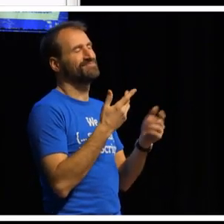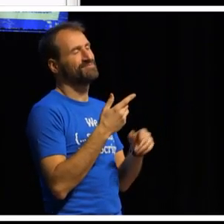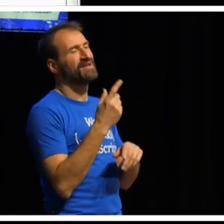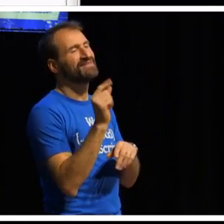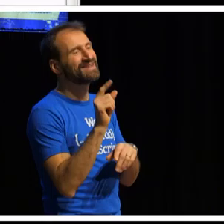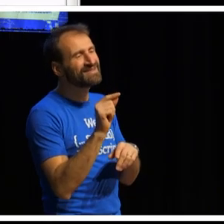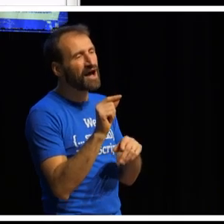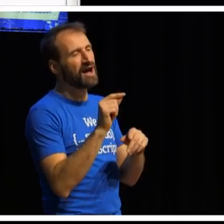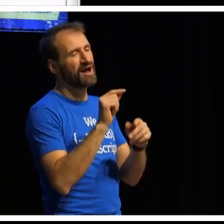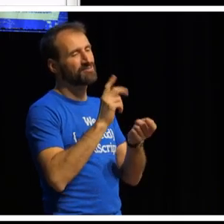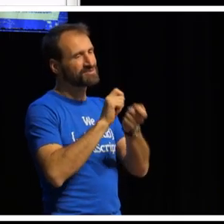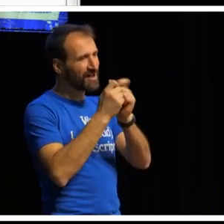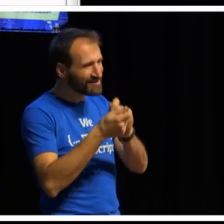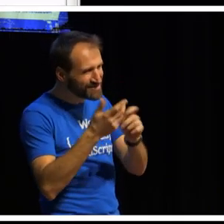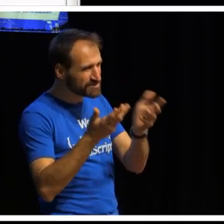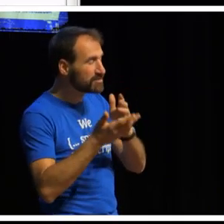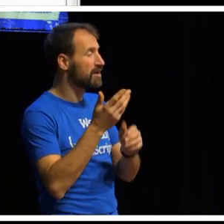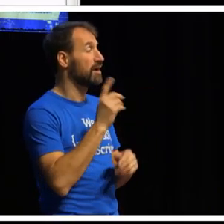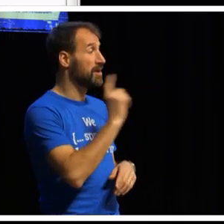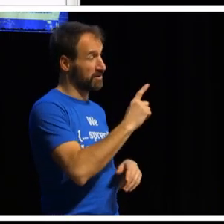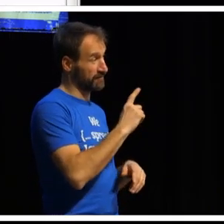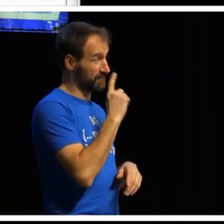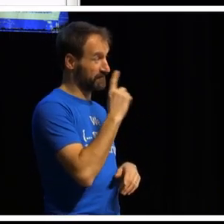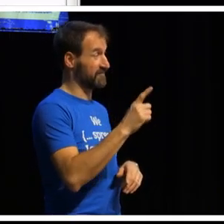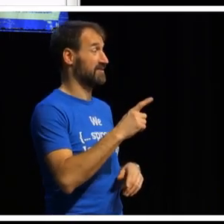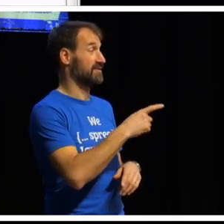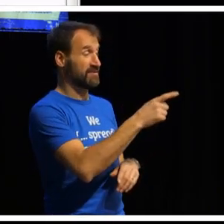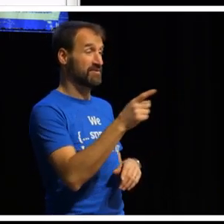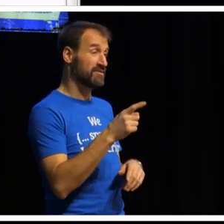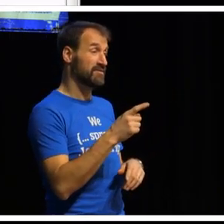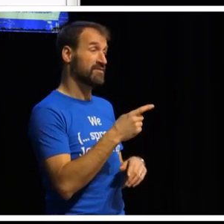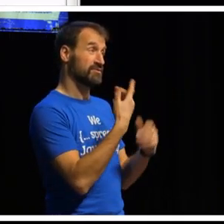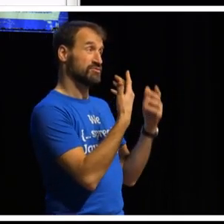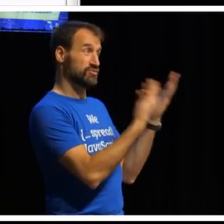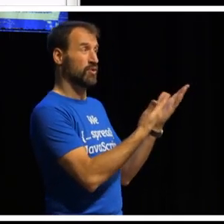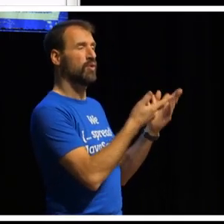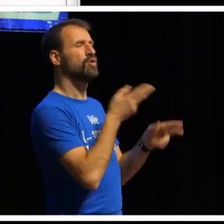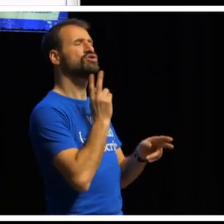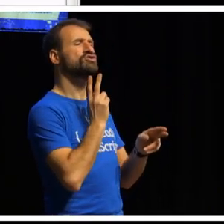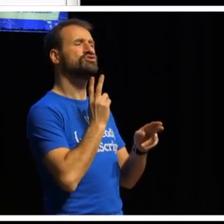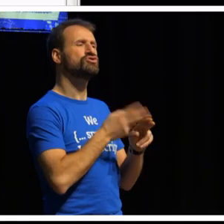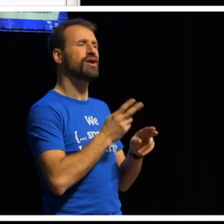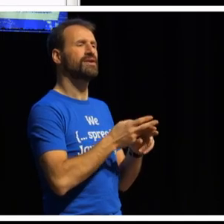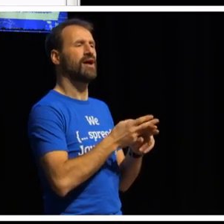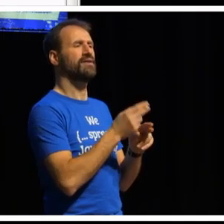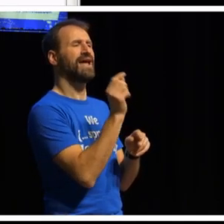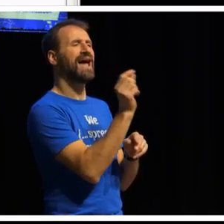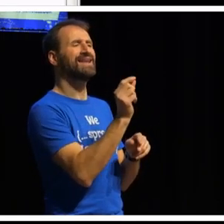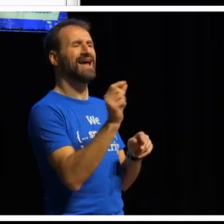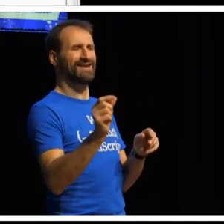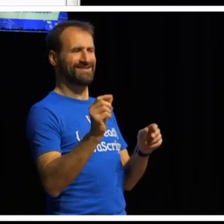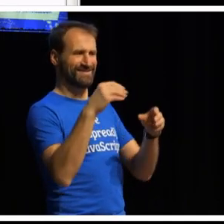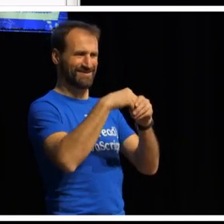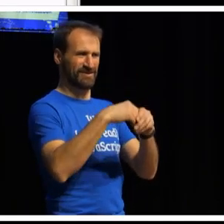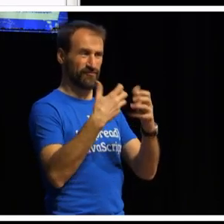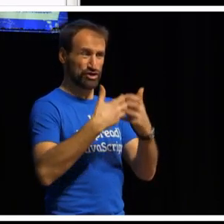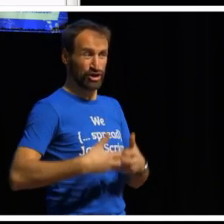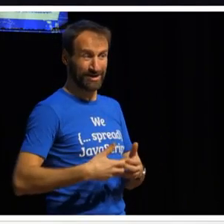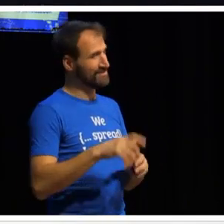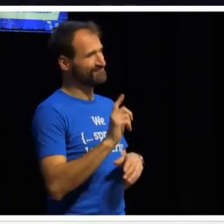you also can't debug, at least not with the standard Arduino boards. So if this code doesn't work, you have a problem. You have to